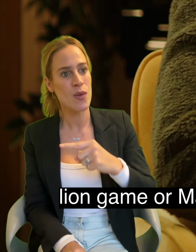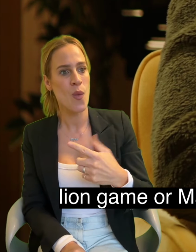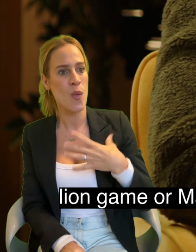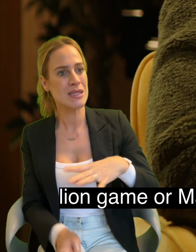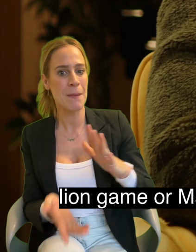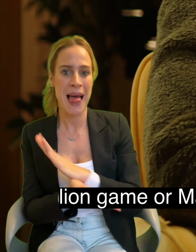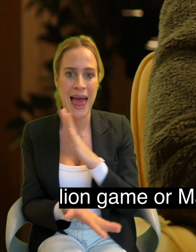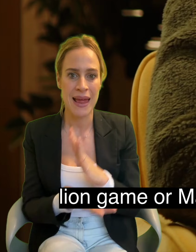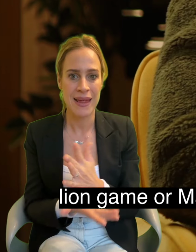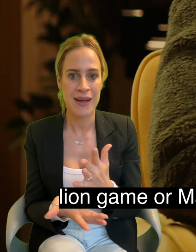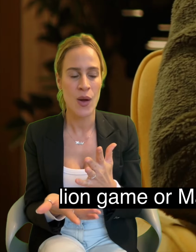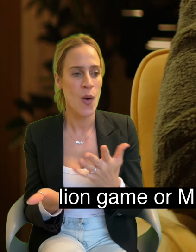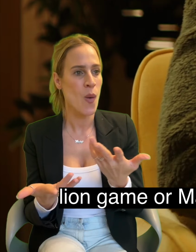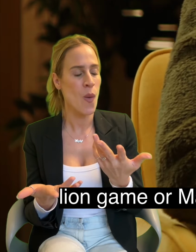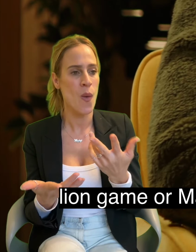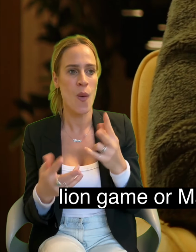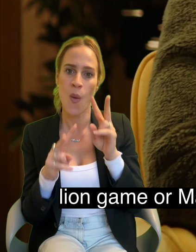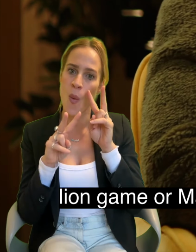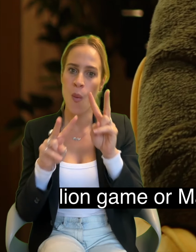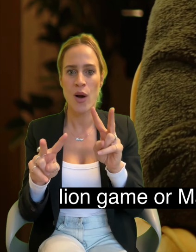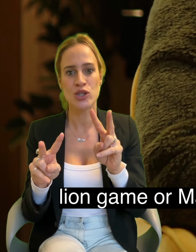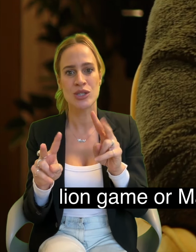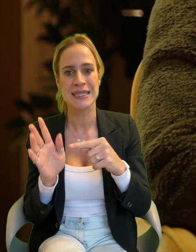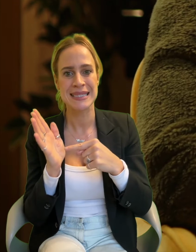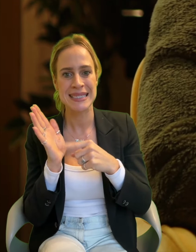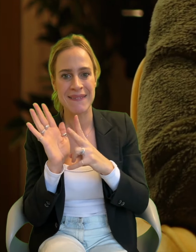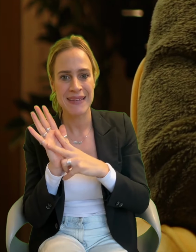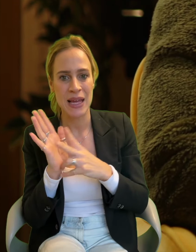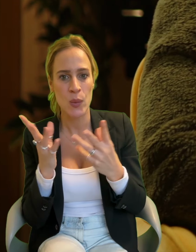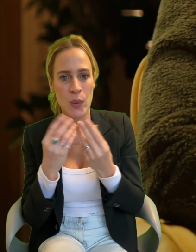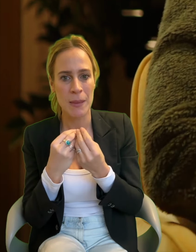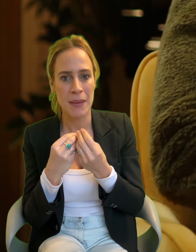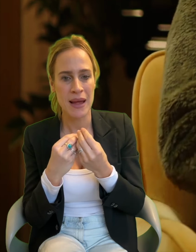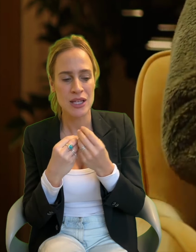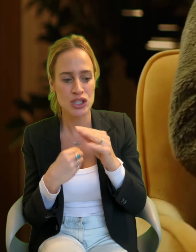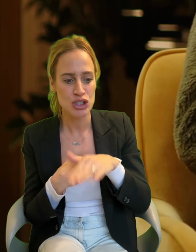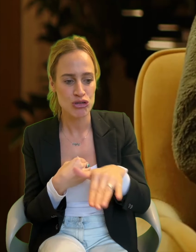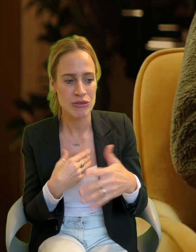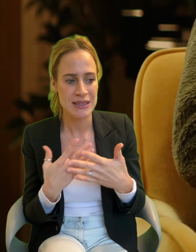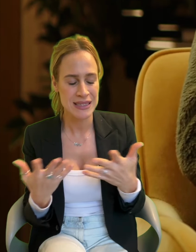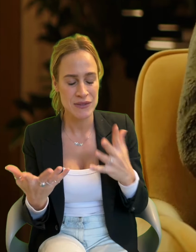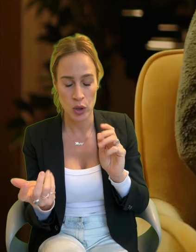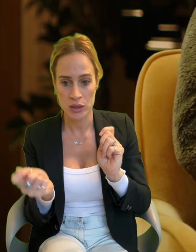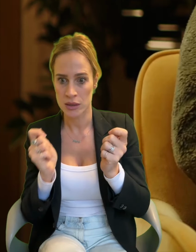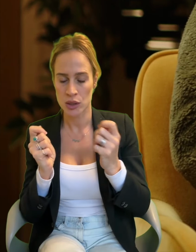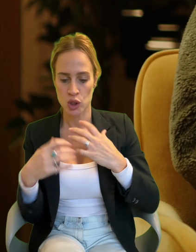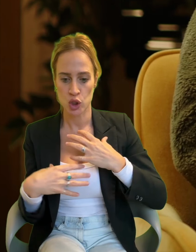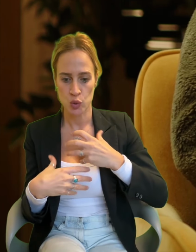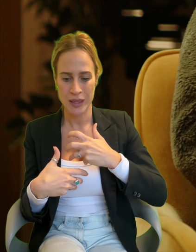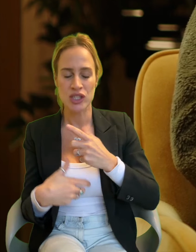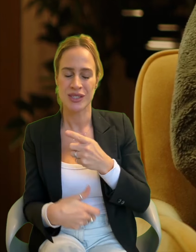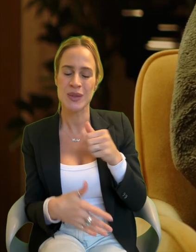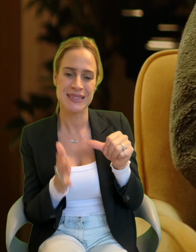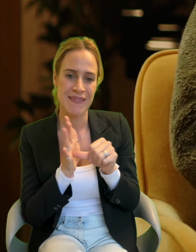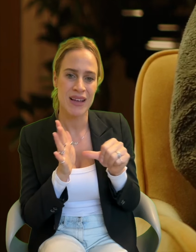watch some Bear Grylls thing, you know what I'm saying? So a lot of the time, that's where the difficulty is. It's not in my work because I